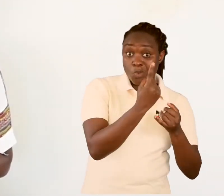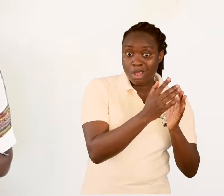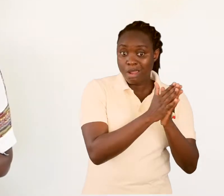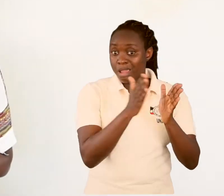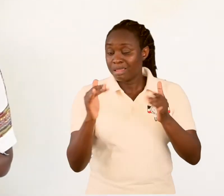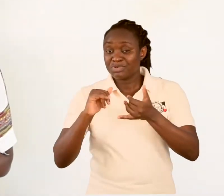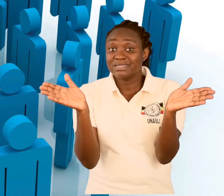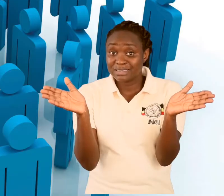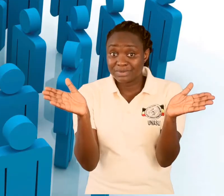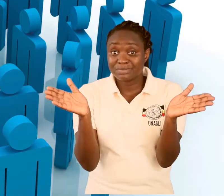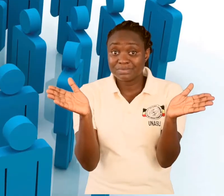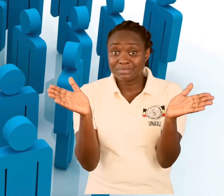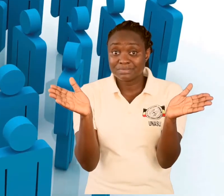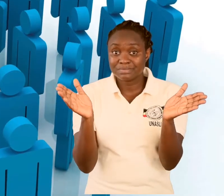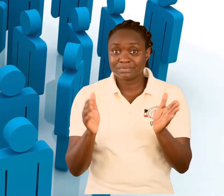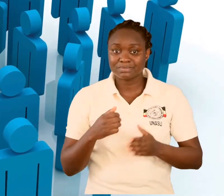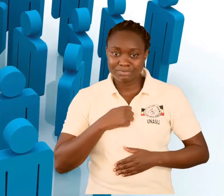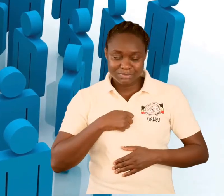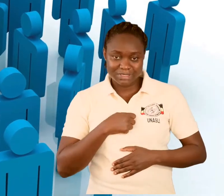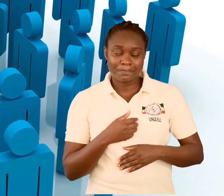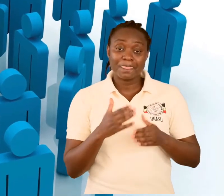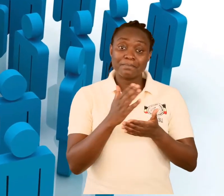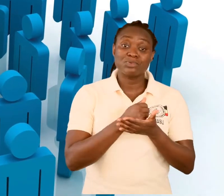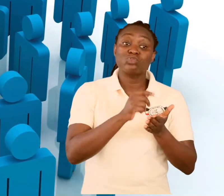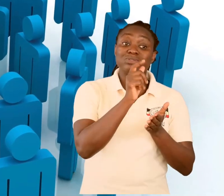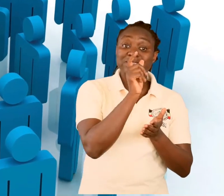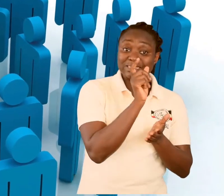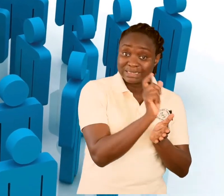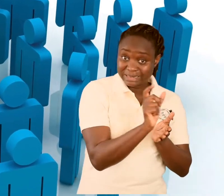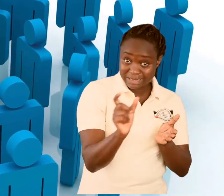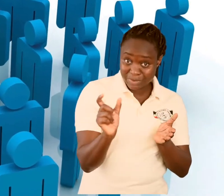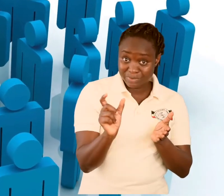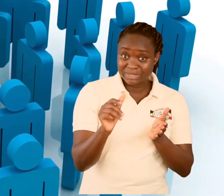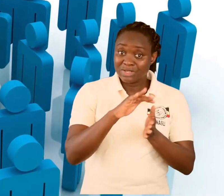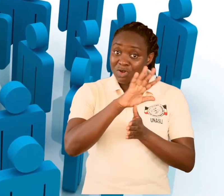4 because nouns fall under parts of speech,